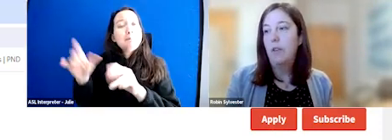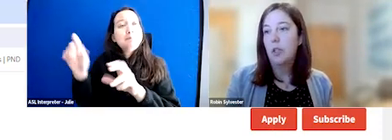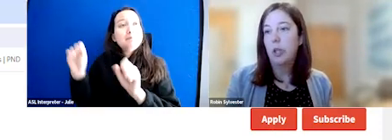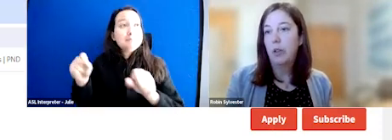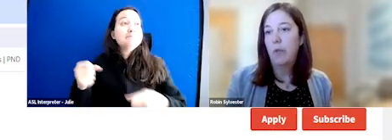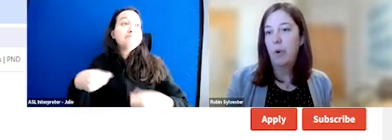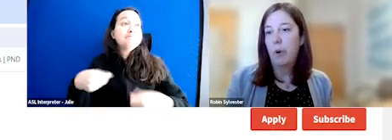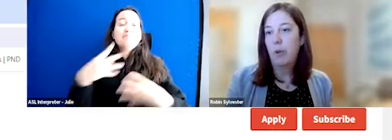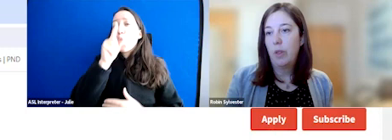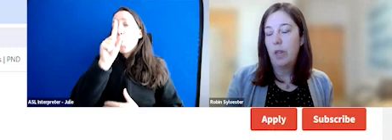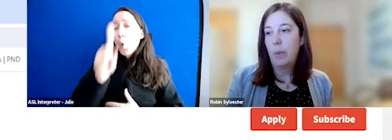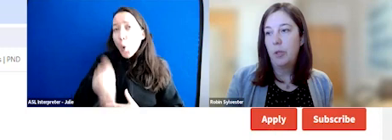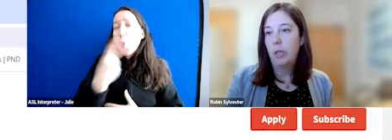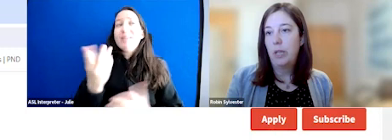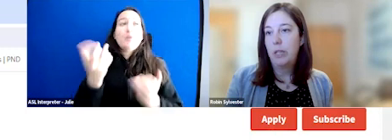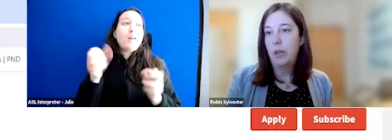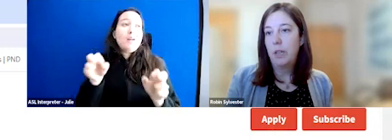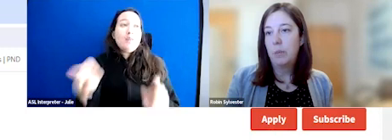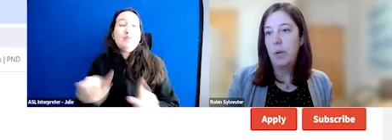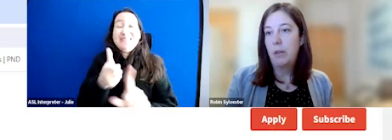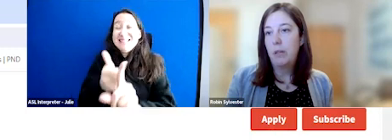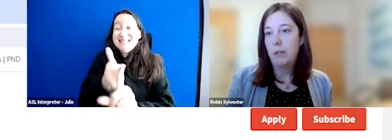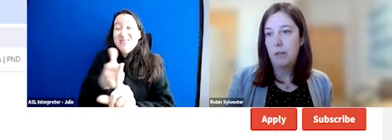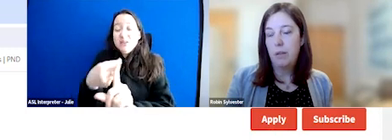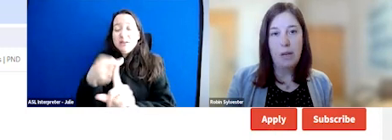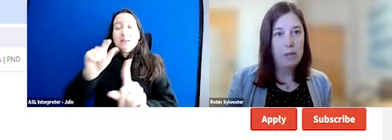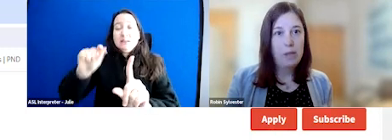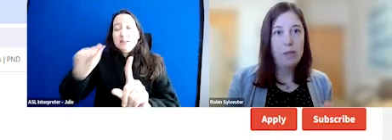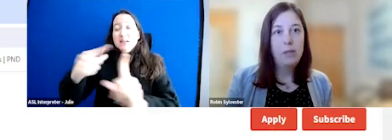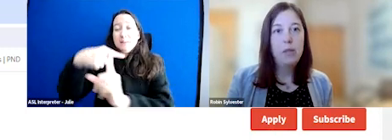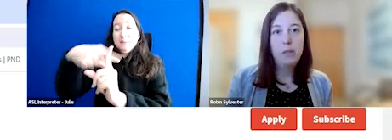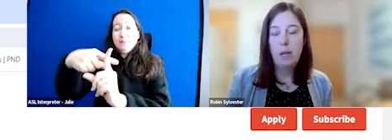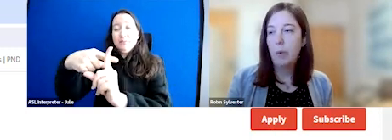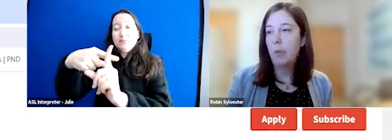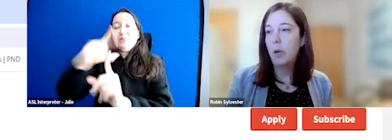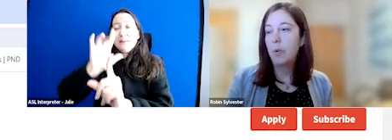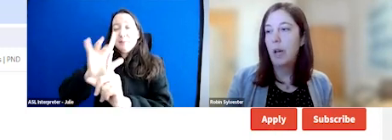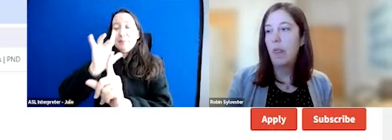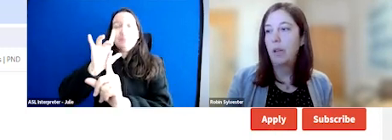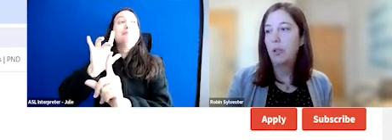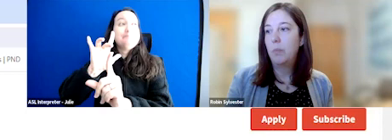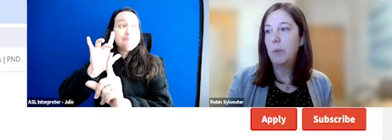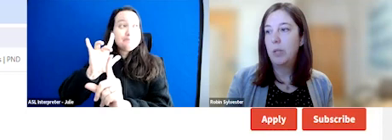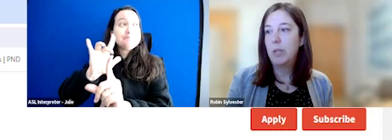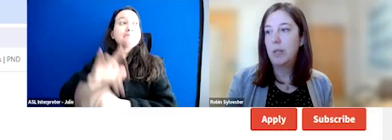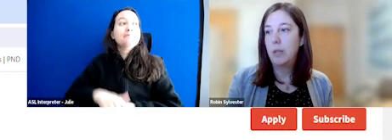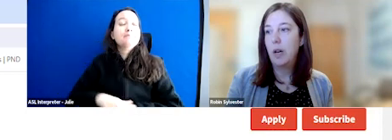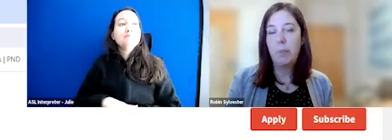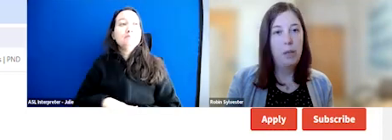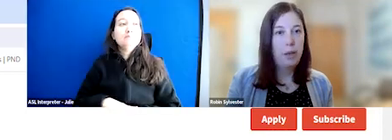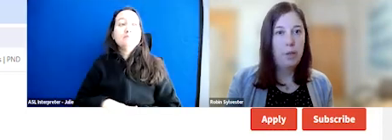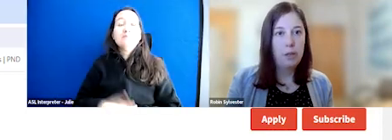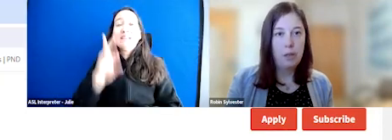If you're just looking for the opportunity itself, expand that table row, and then you should be able to see